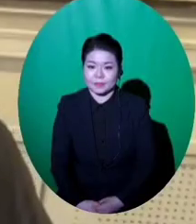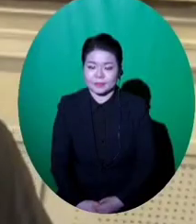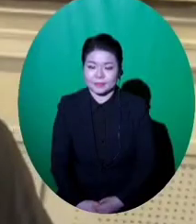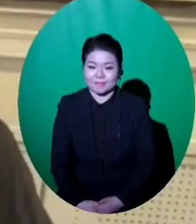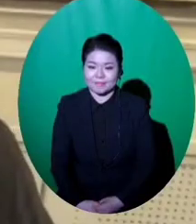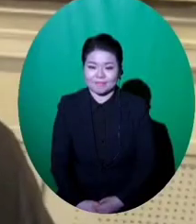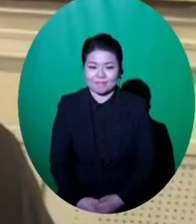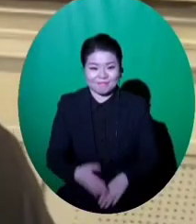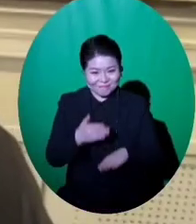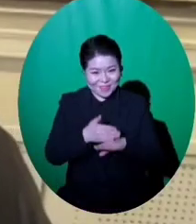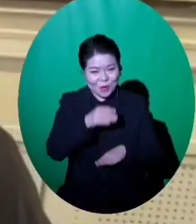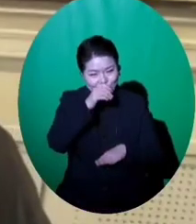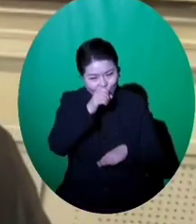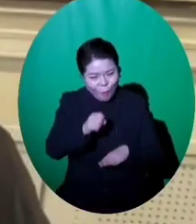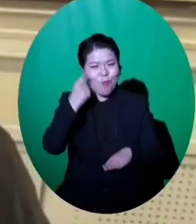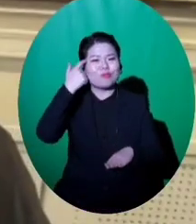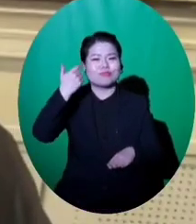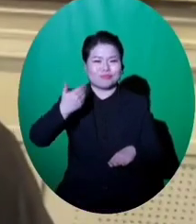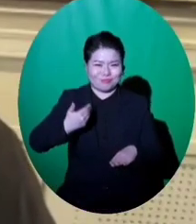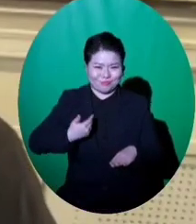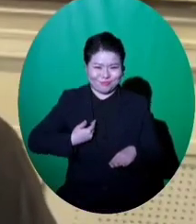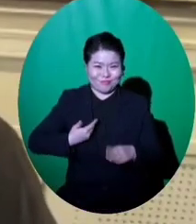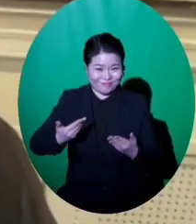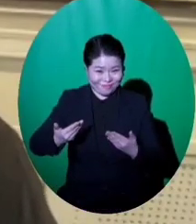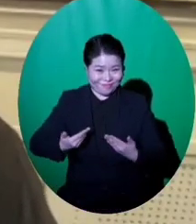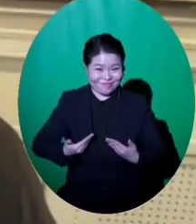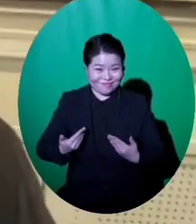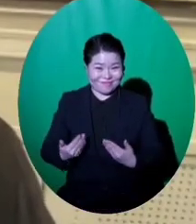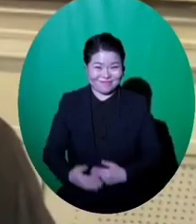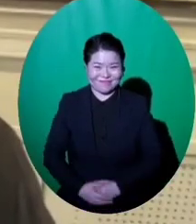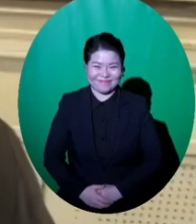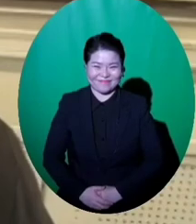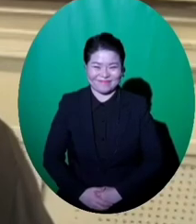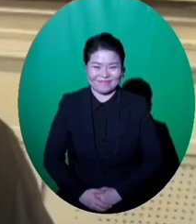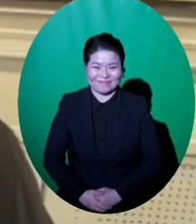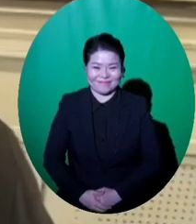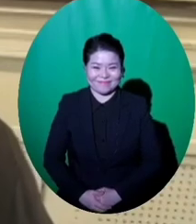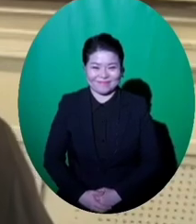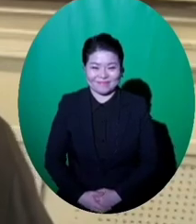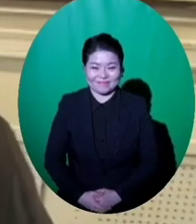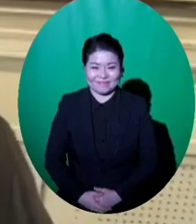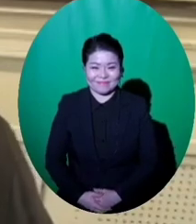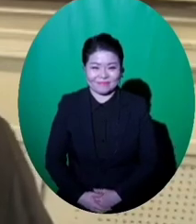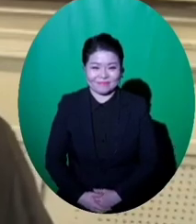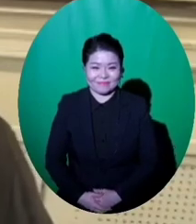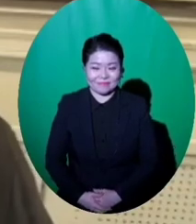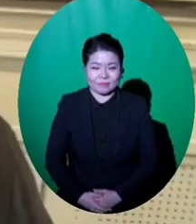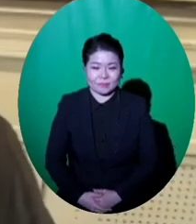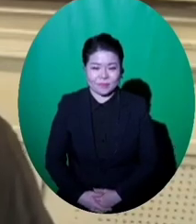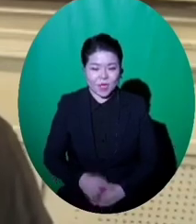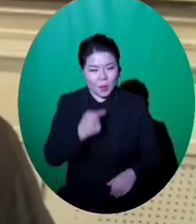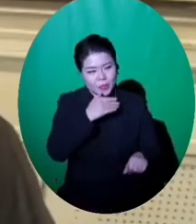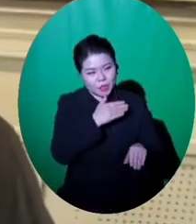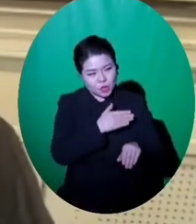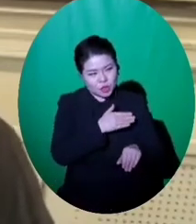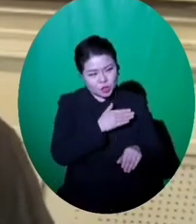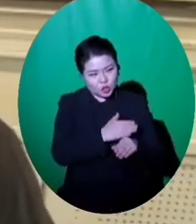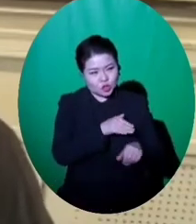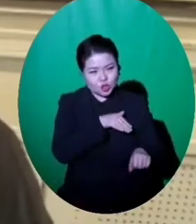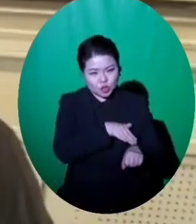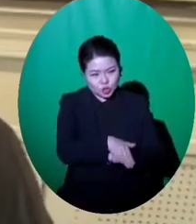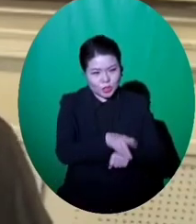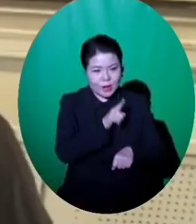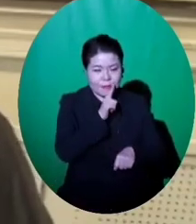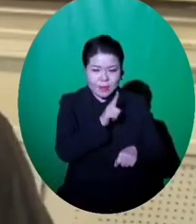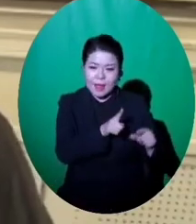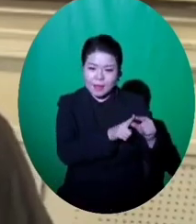good question. And the answer is that the language of democracy, it can be used in lots of